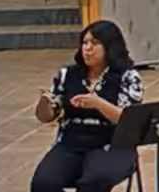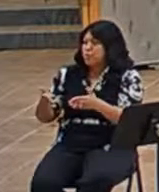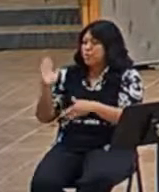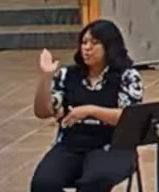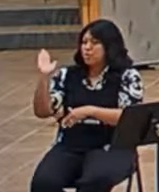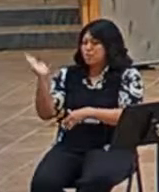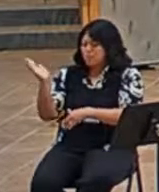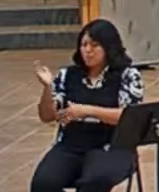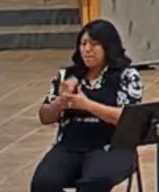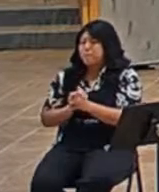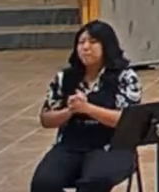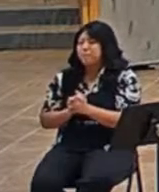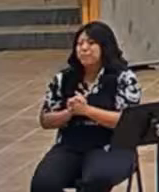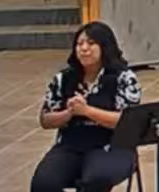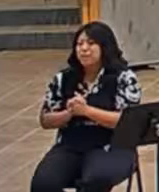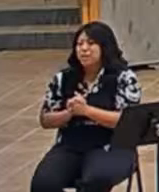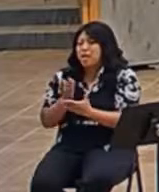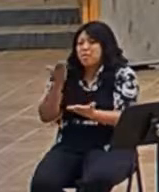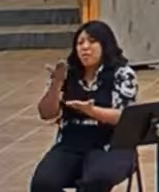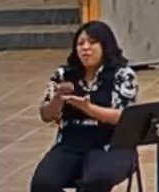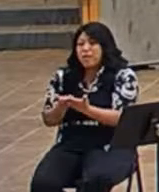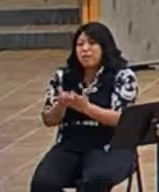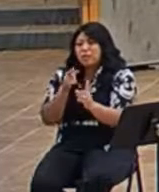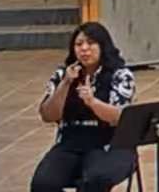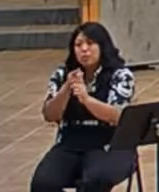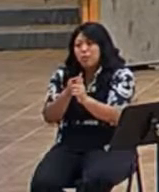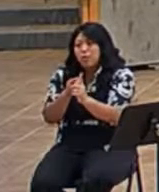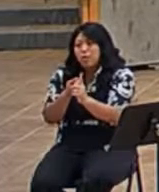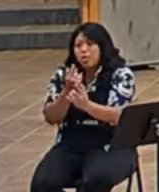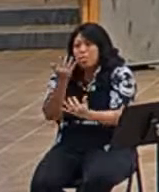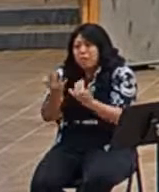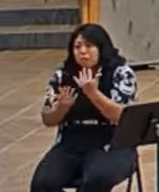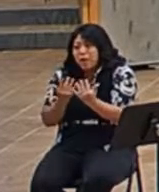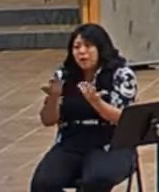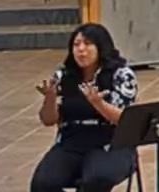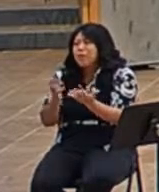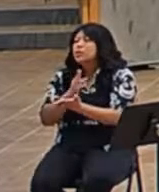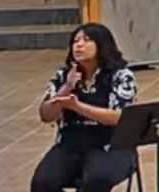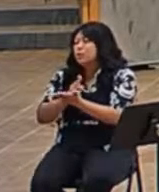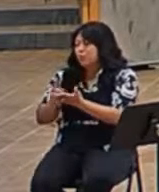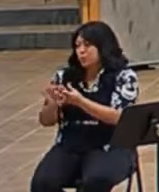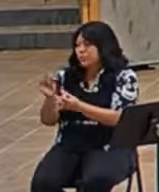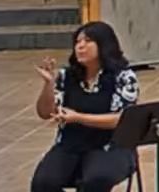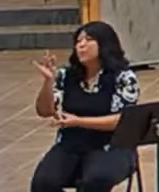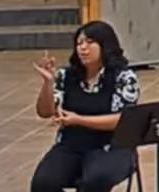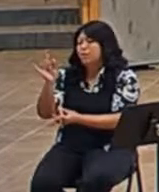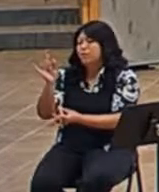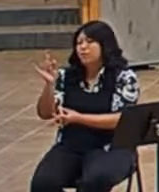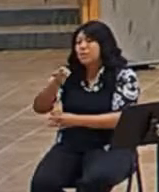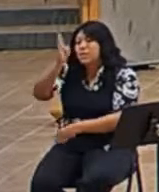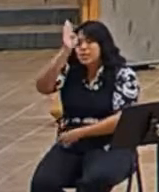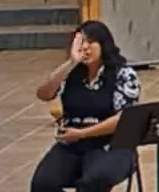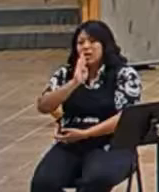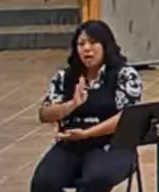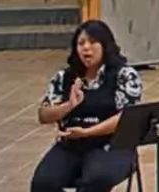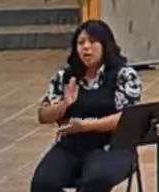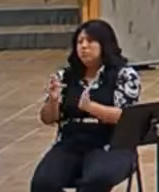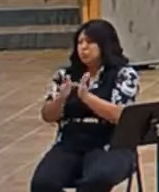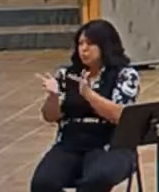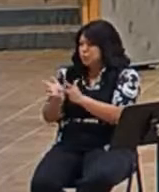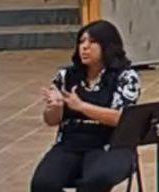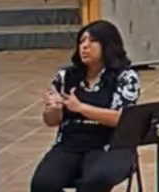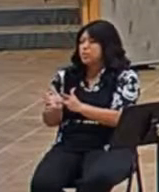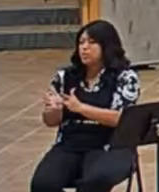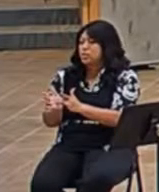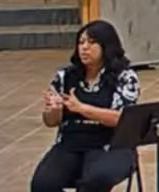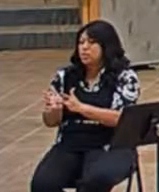this homily is the fact that ultimately the fire is the Holy Spirit. It is God. It is